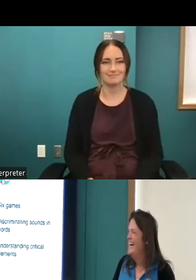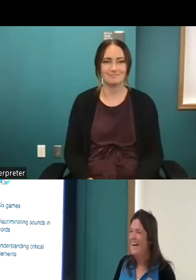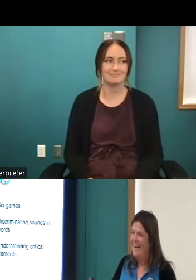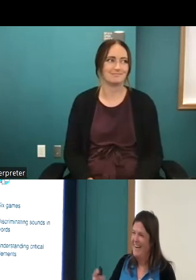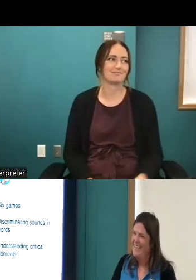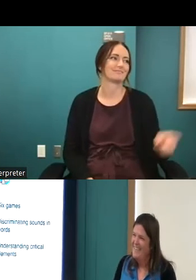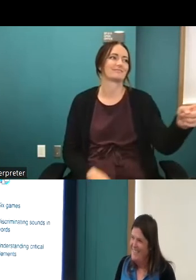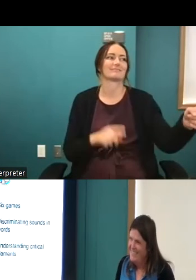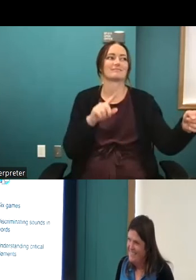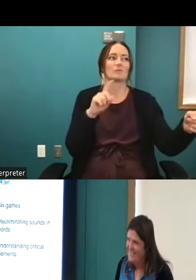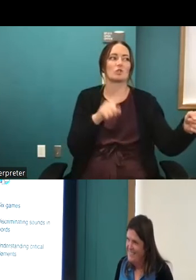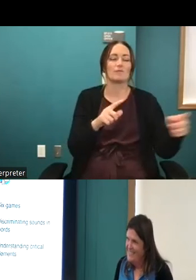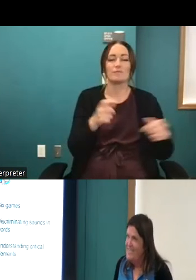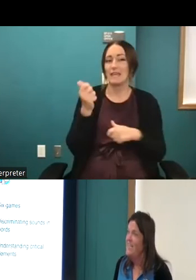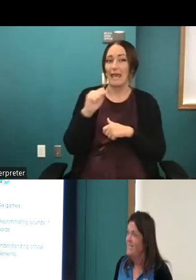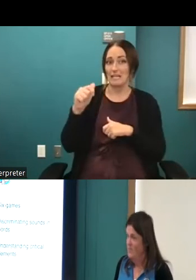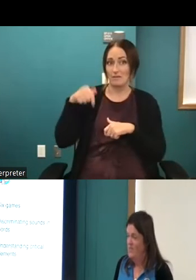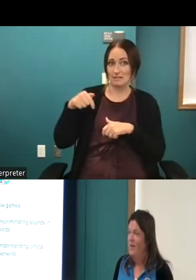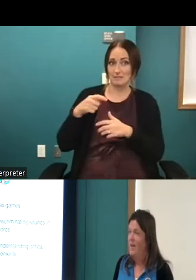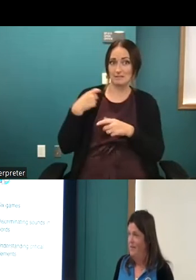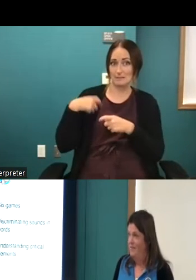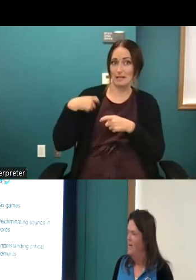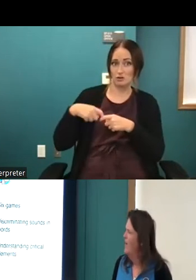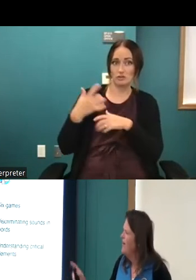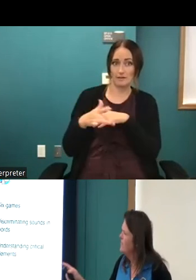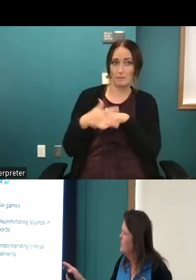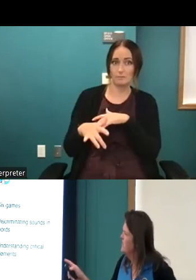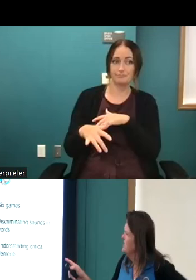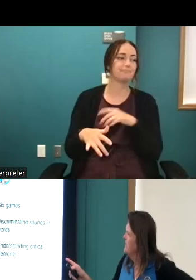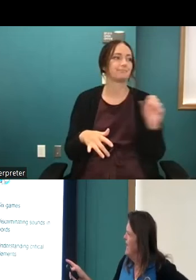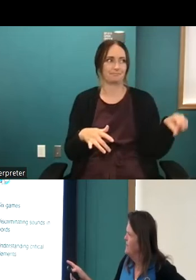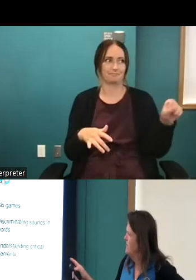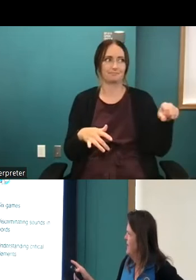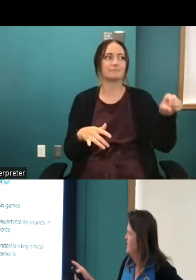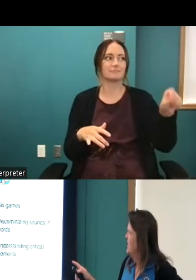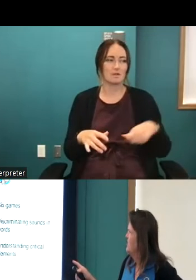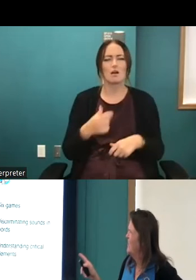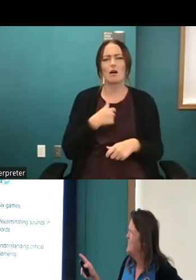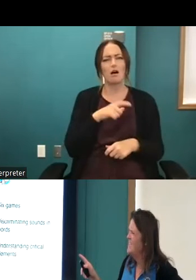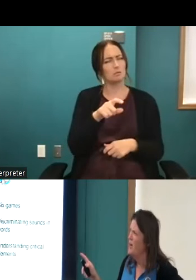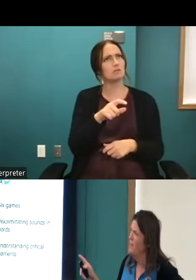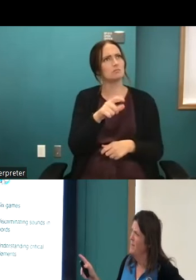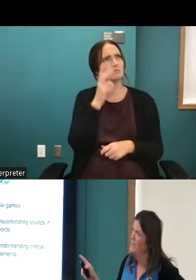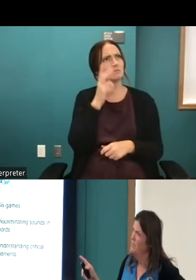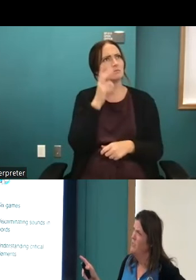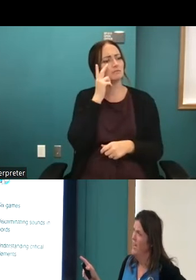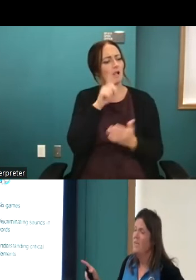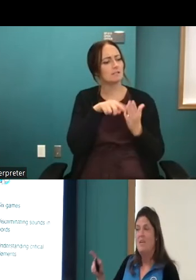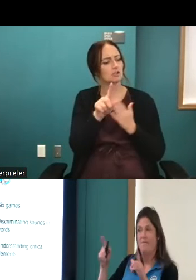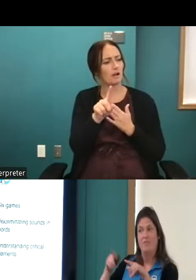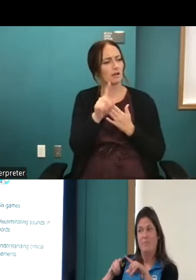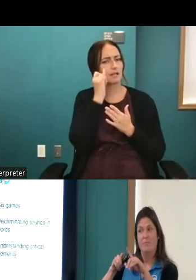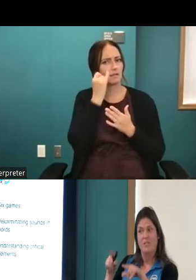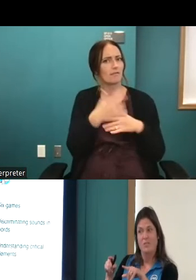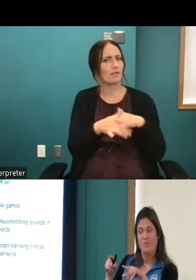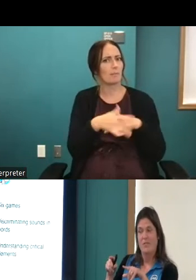Good question. Is any of this in Spanish or was it? Yes, we do have, I'll have to look and see if the apps are in Spanish actually. I think they are, but let me double check.